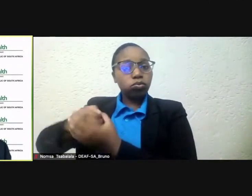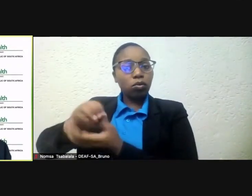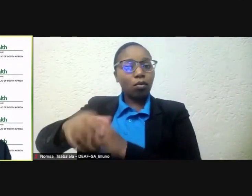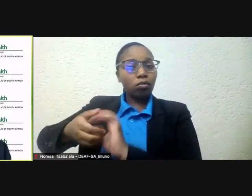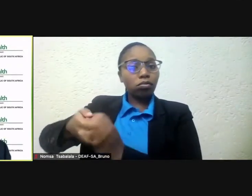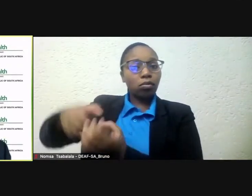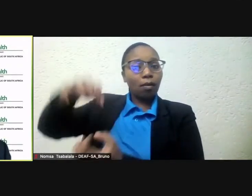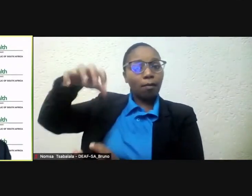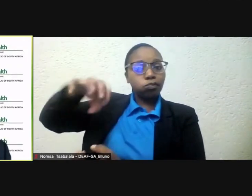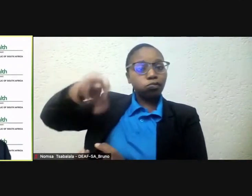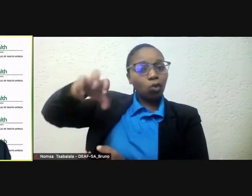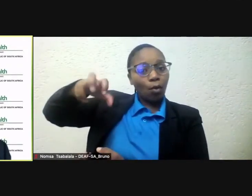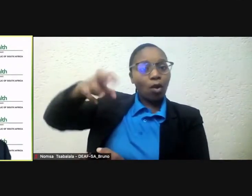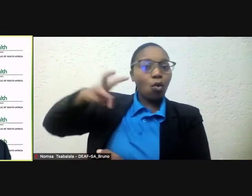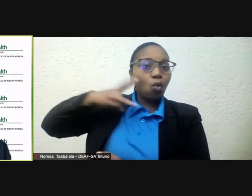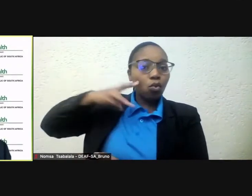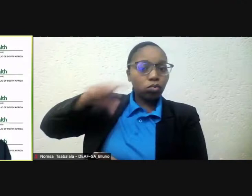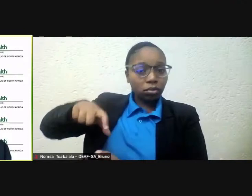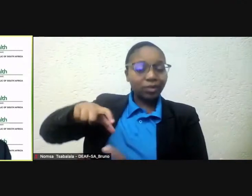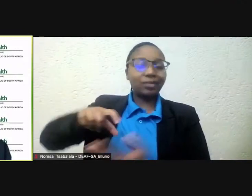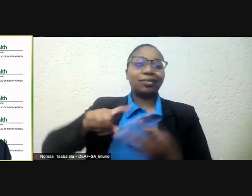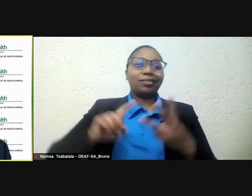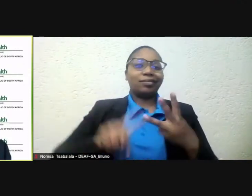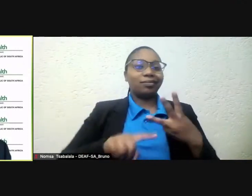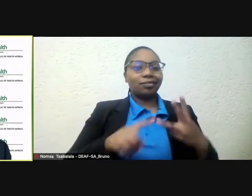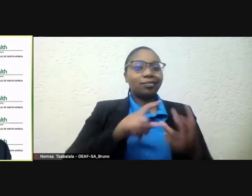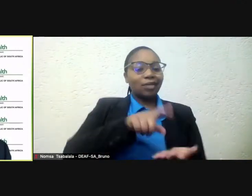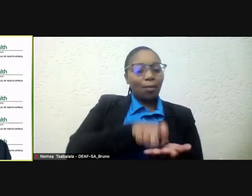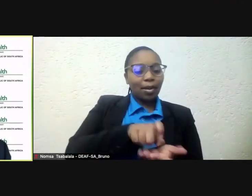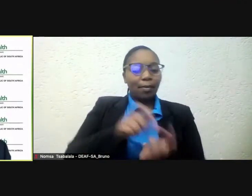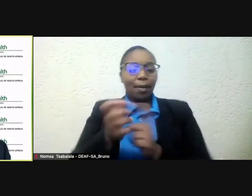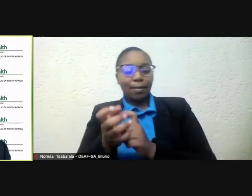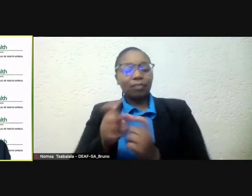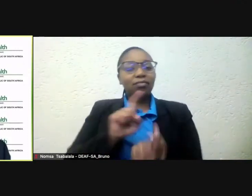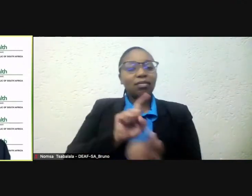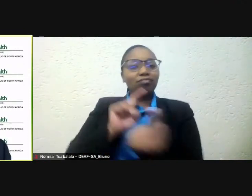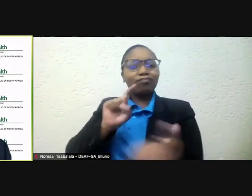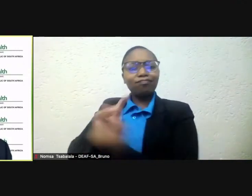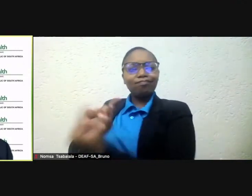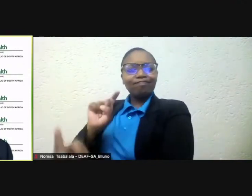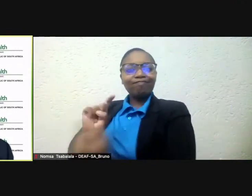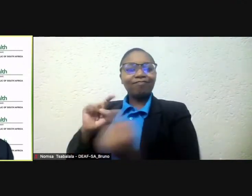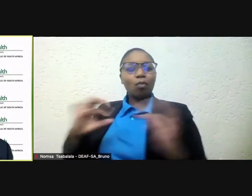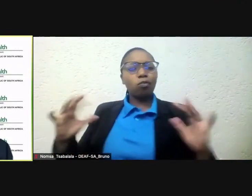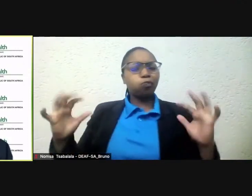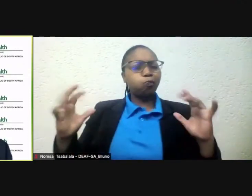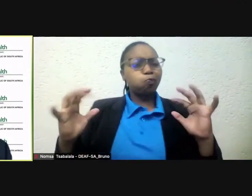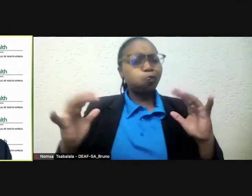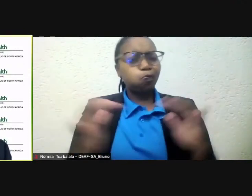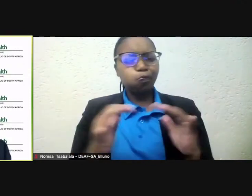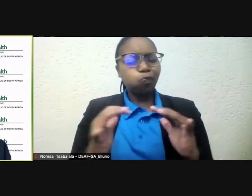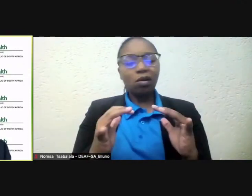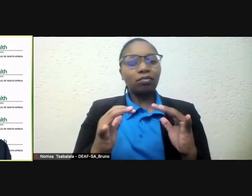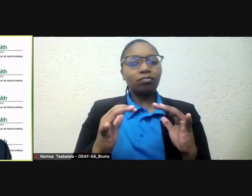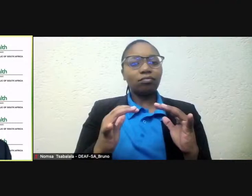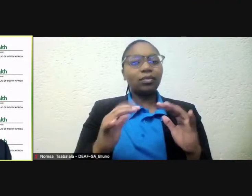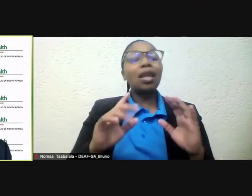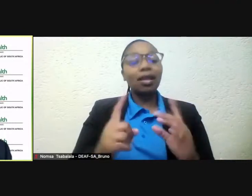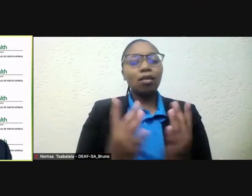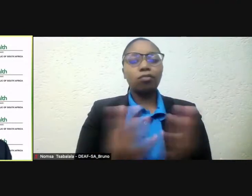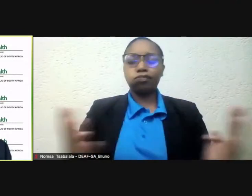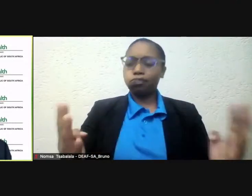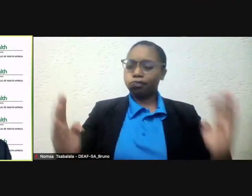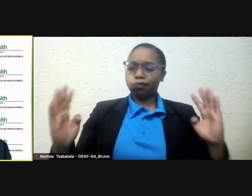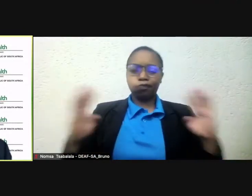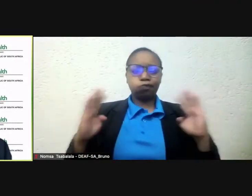avoiding crowds, and also being in areas which are well ventilated. Above all these